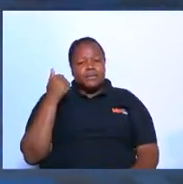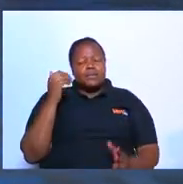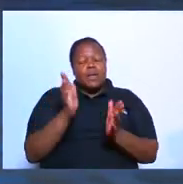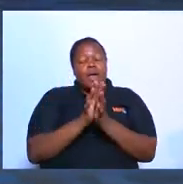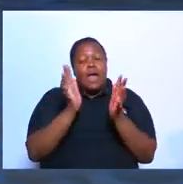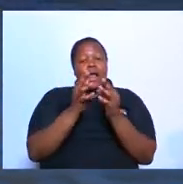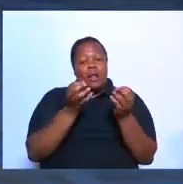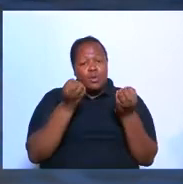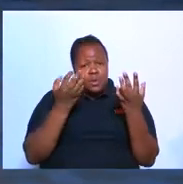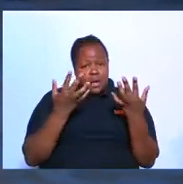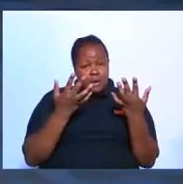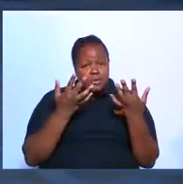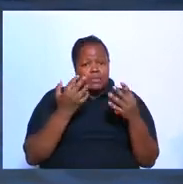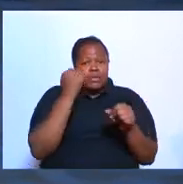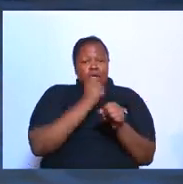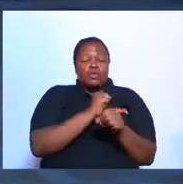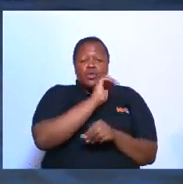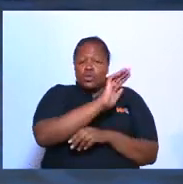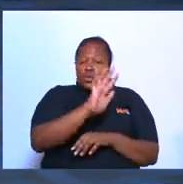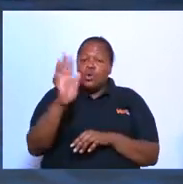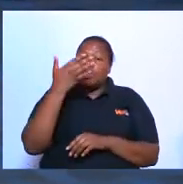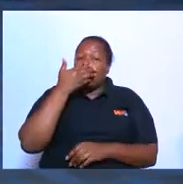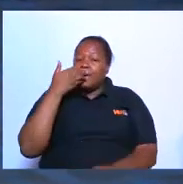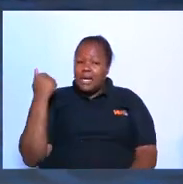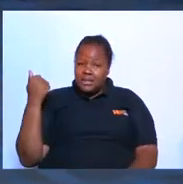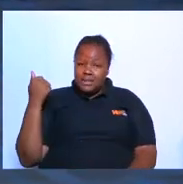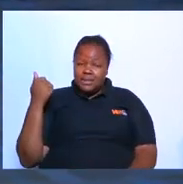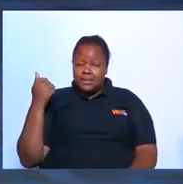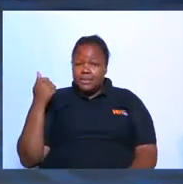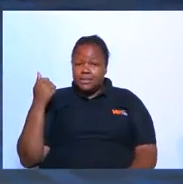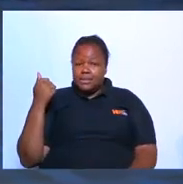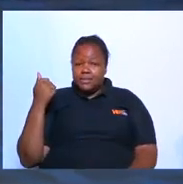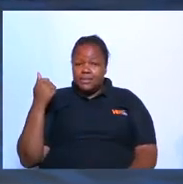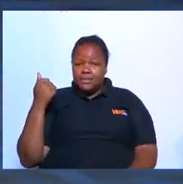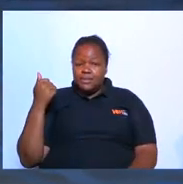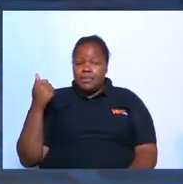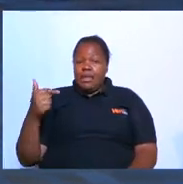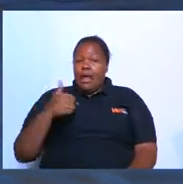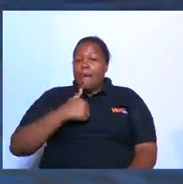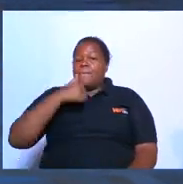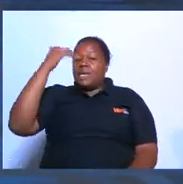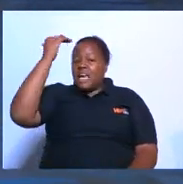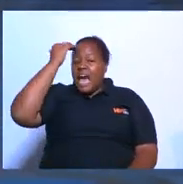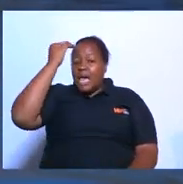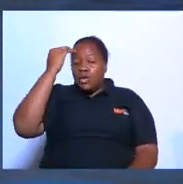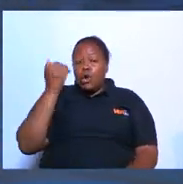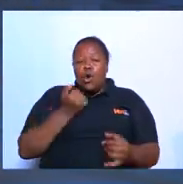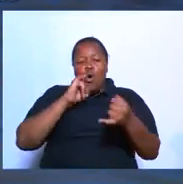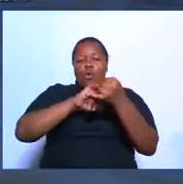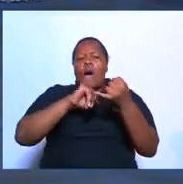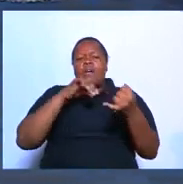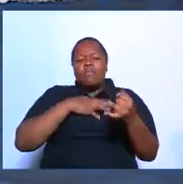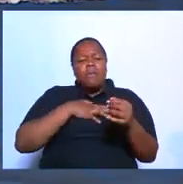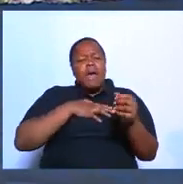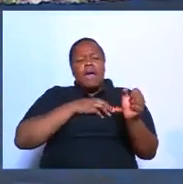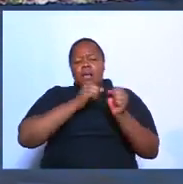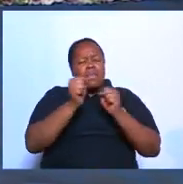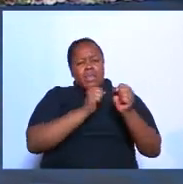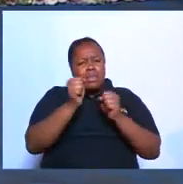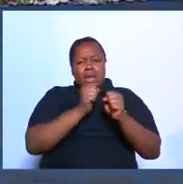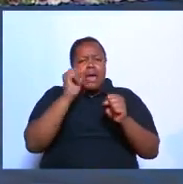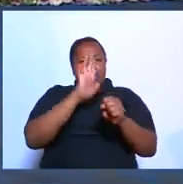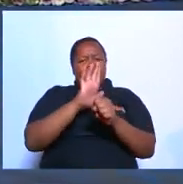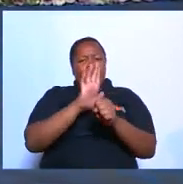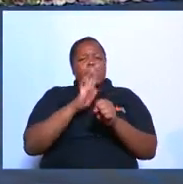Hallelujah do your best I know my wife is fighting so much with